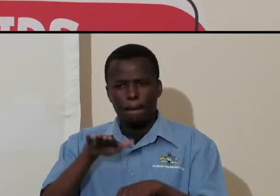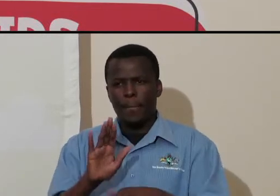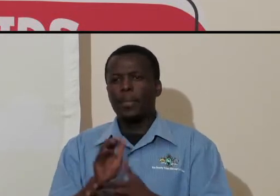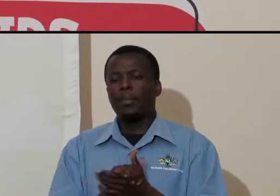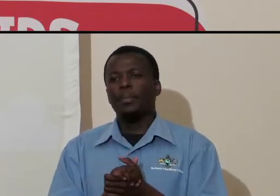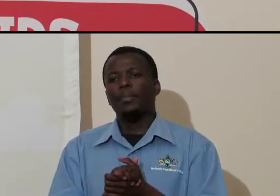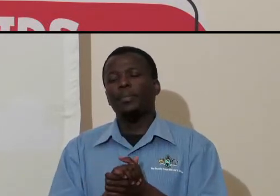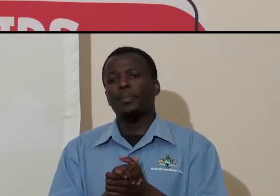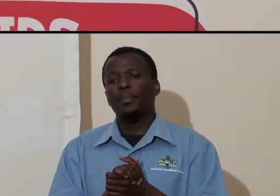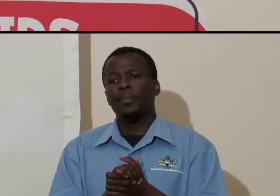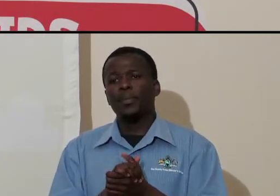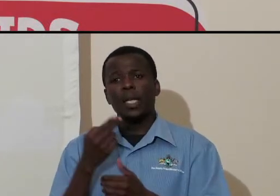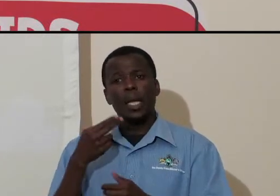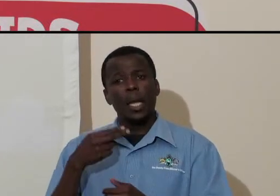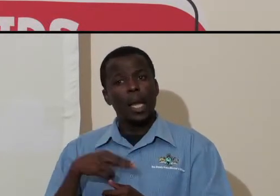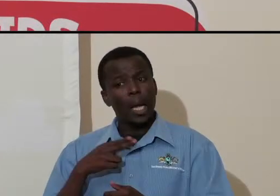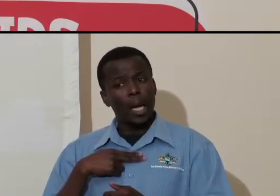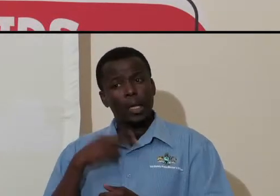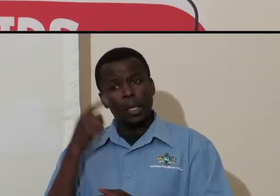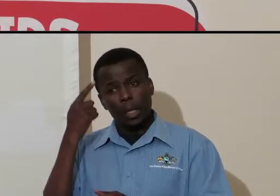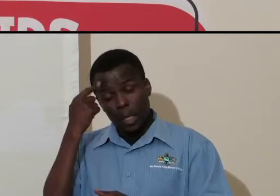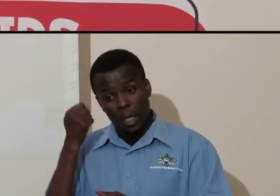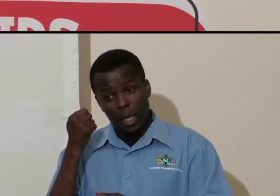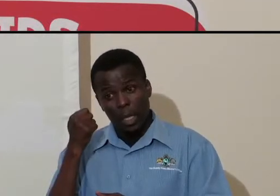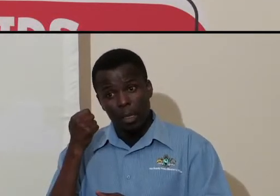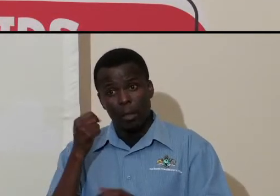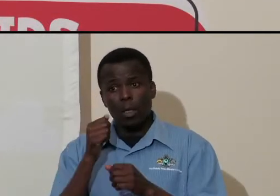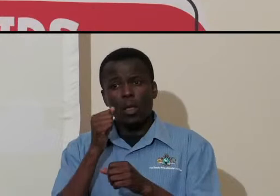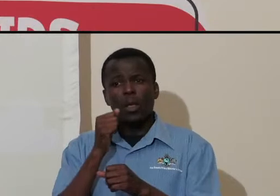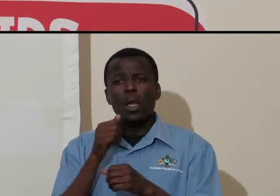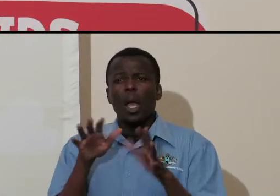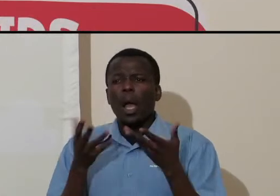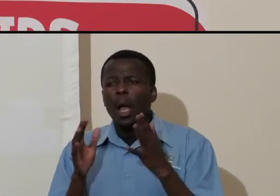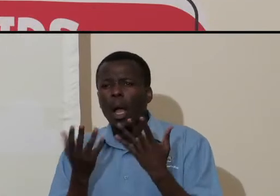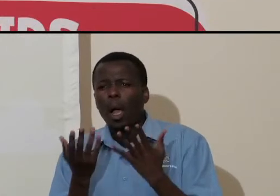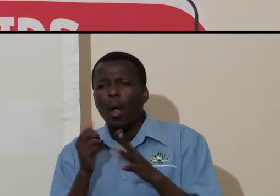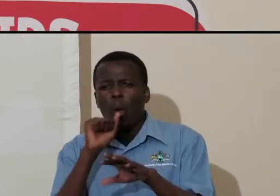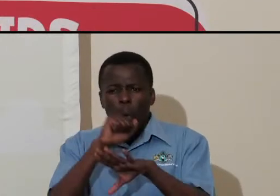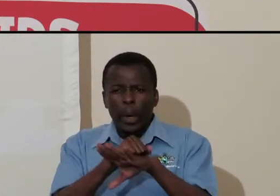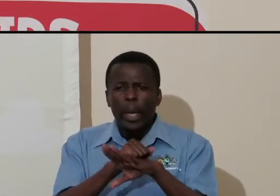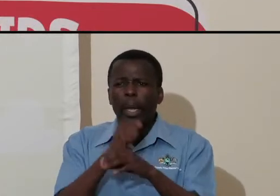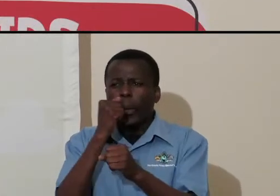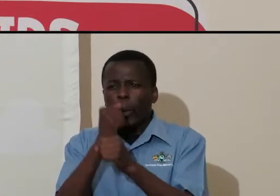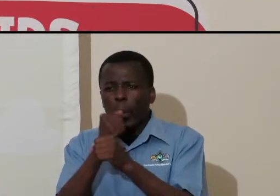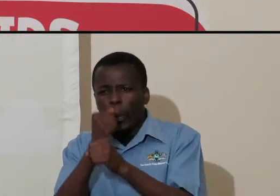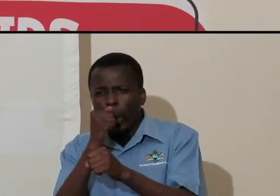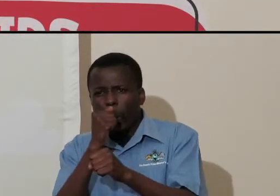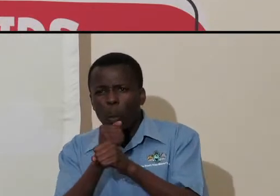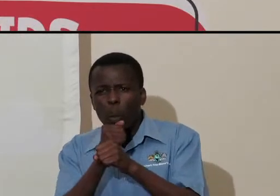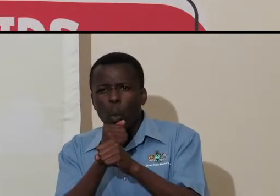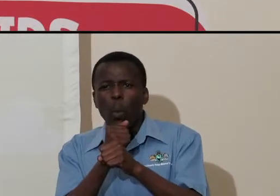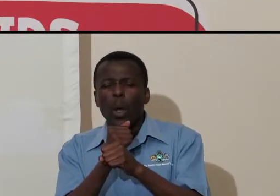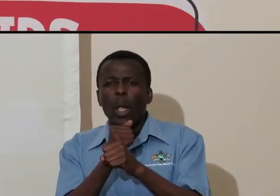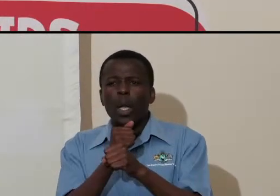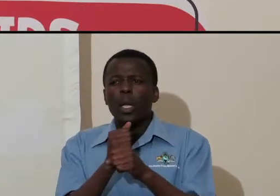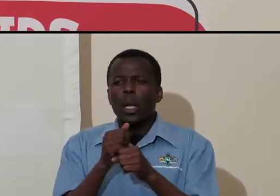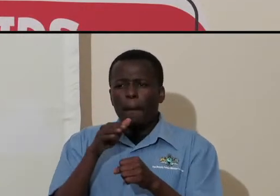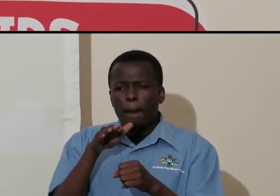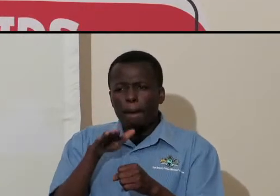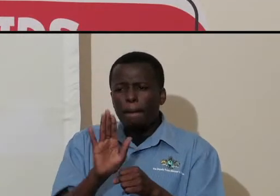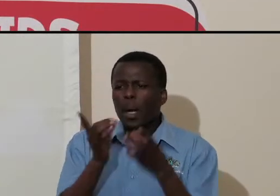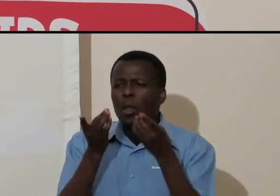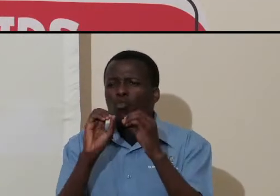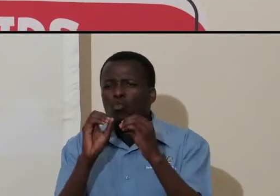We actually know what works when it comes to the HIV response. We know what we need to do. What is pulling